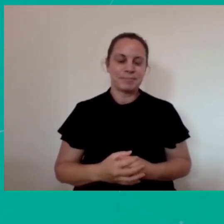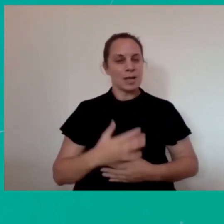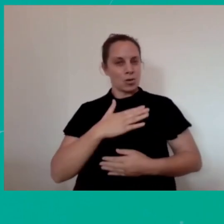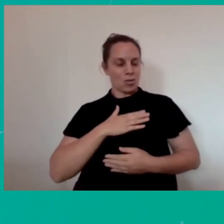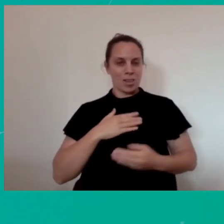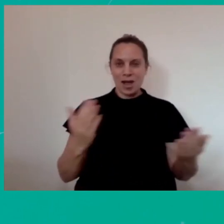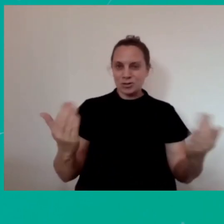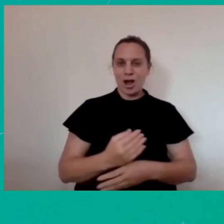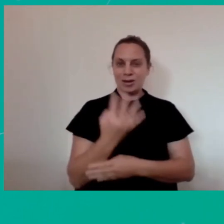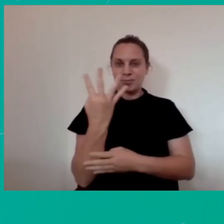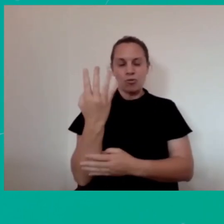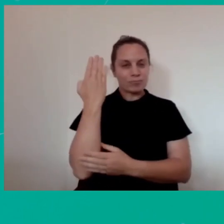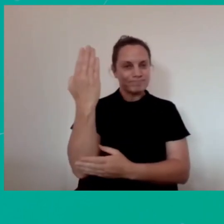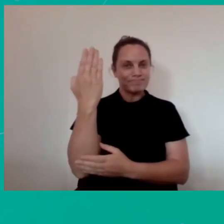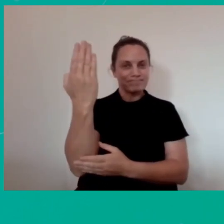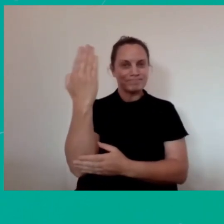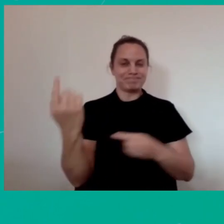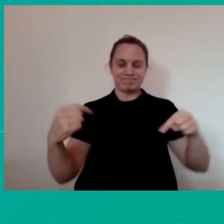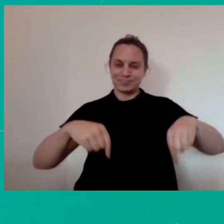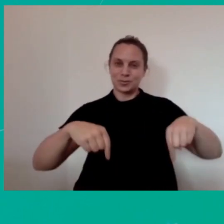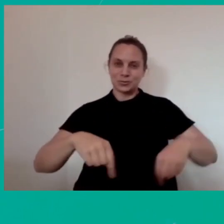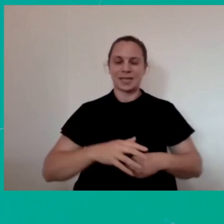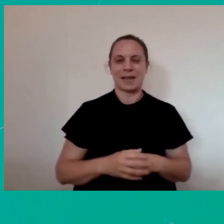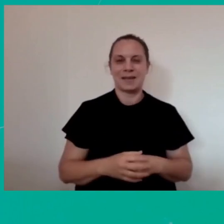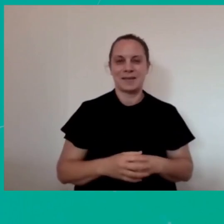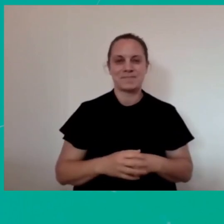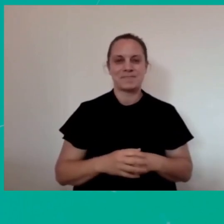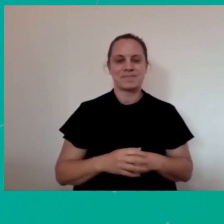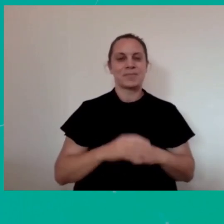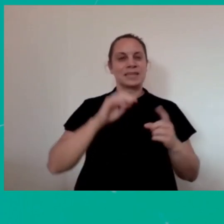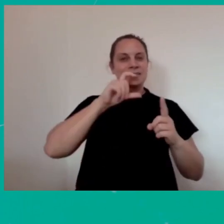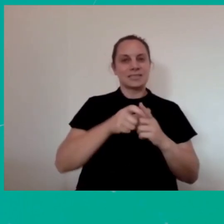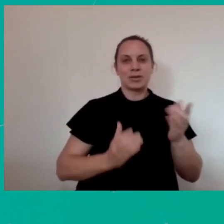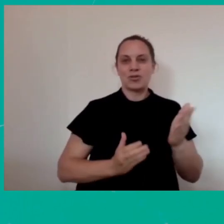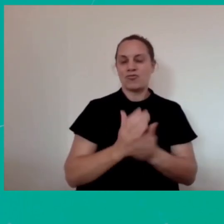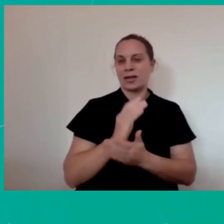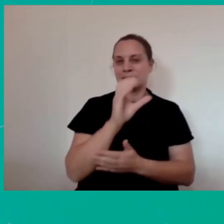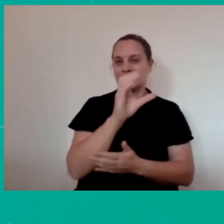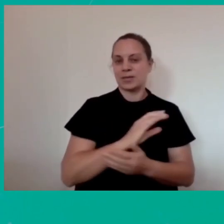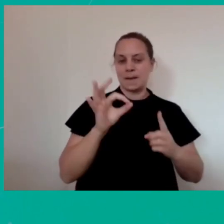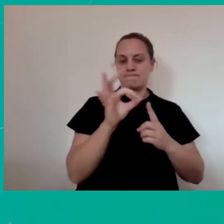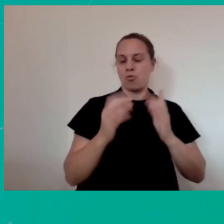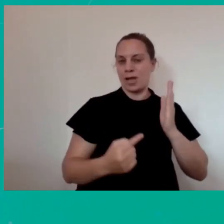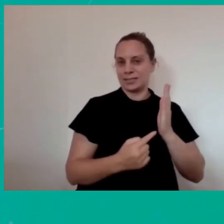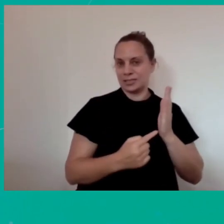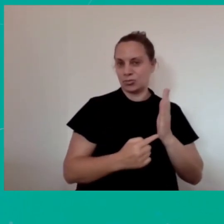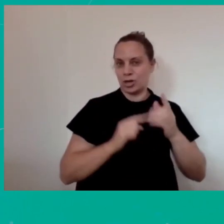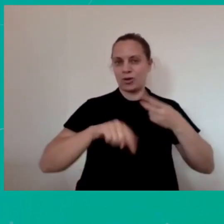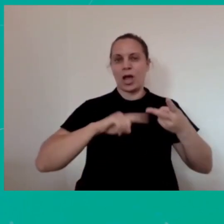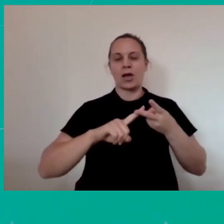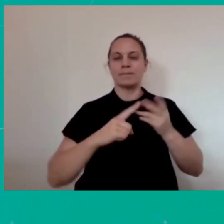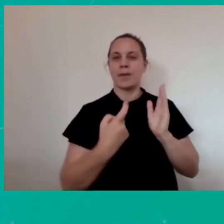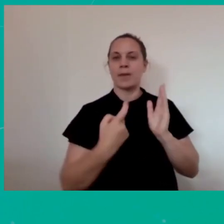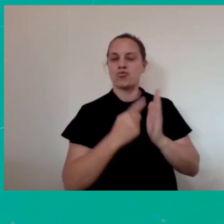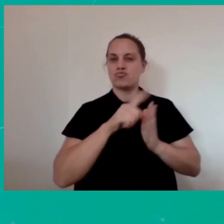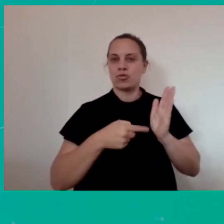our four speakers who will be appearing in this order. Disability Rights Commissioner Paula Tesoriero, Ruth Jones,